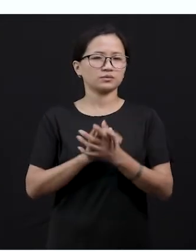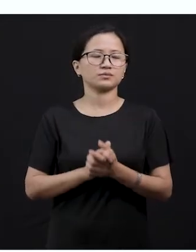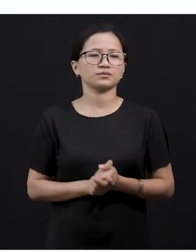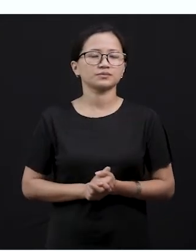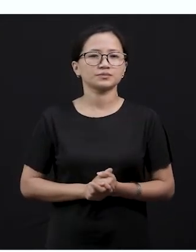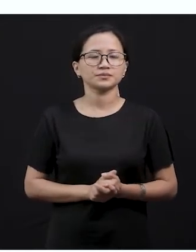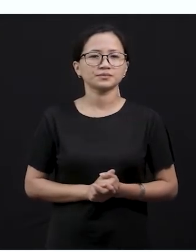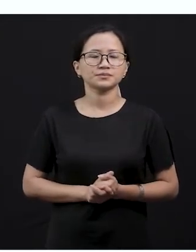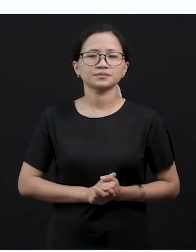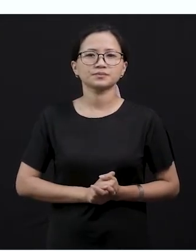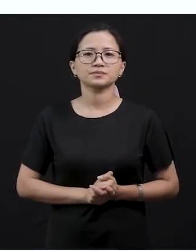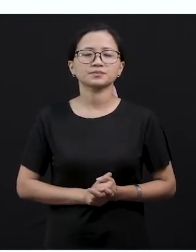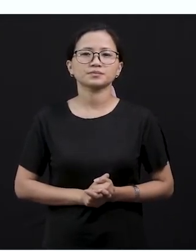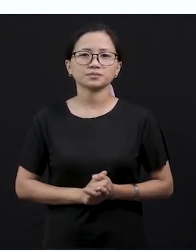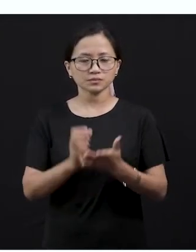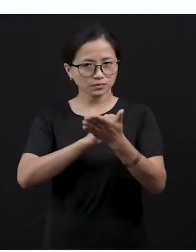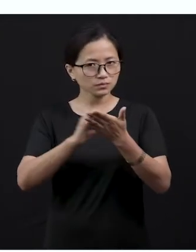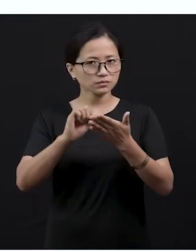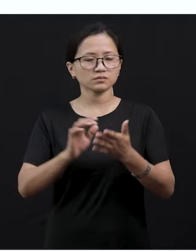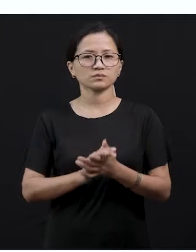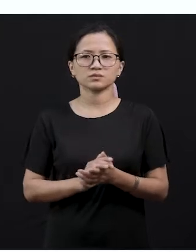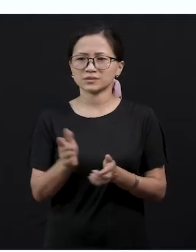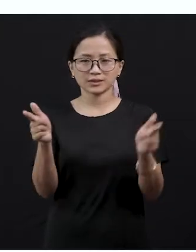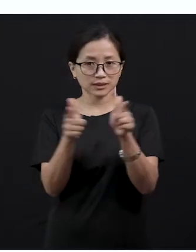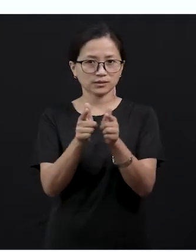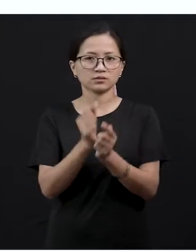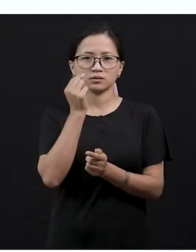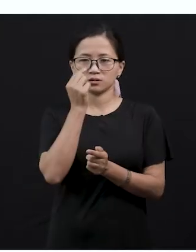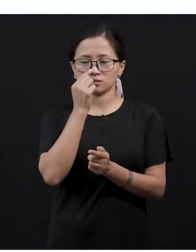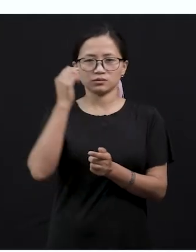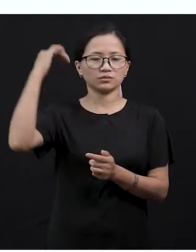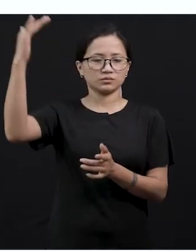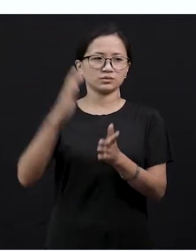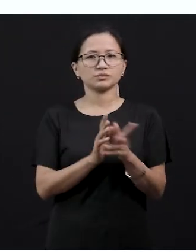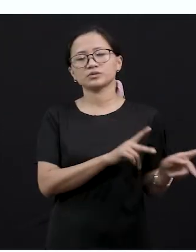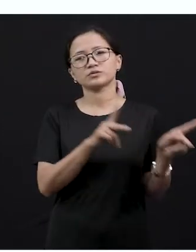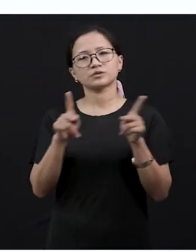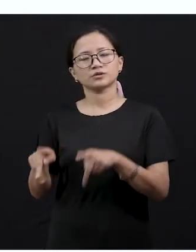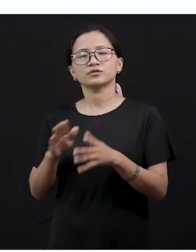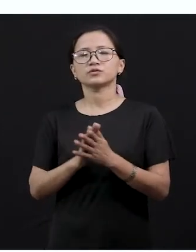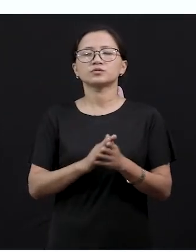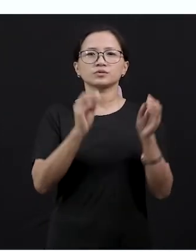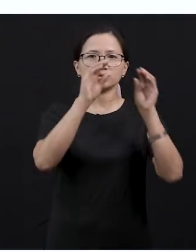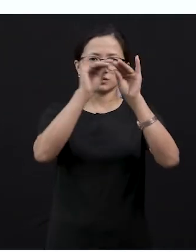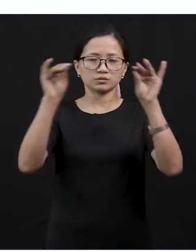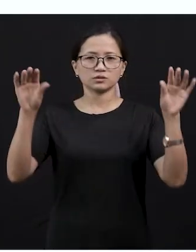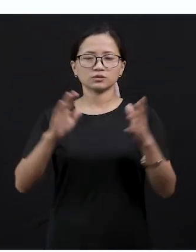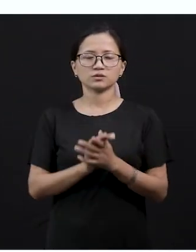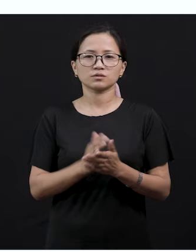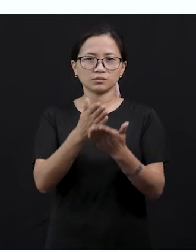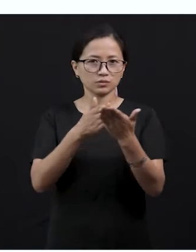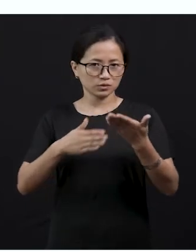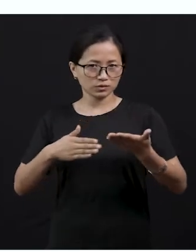Alcott, Alcott. So Lois M. Alcott wrote this Little Women, and Preparing for Christmas is a portion in that